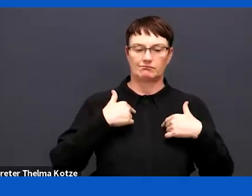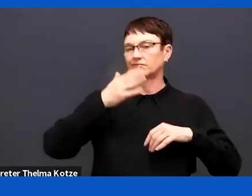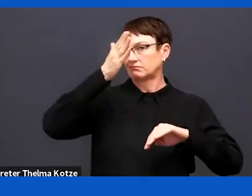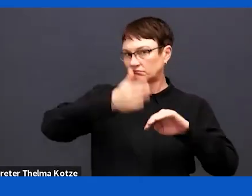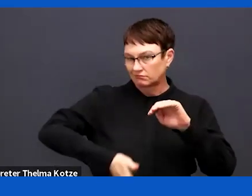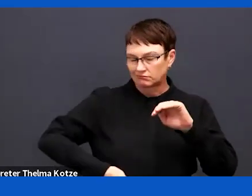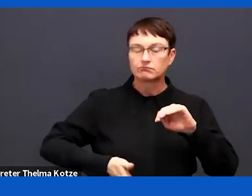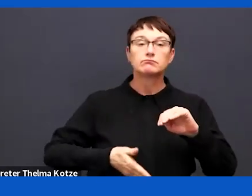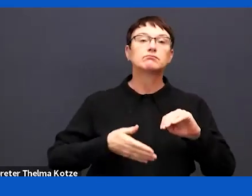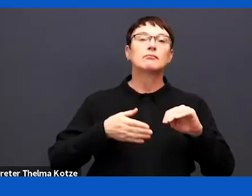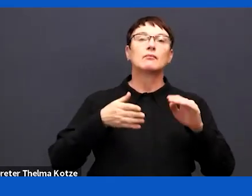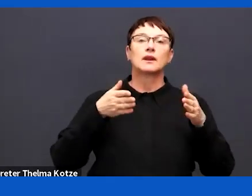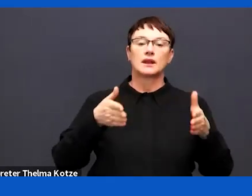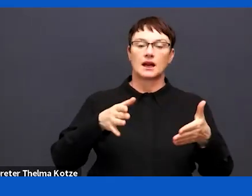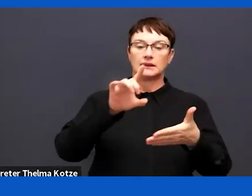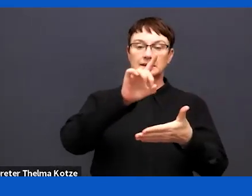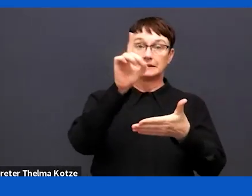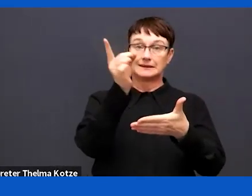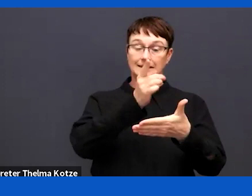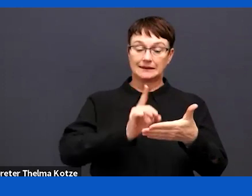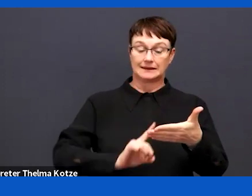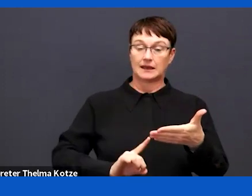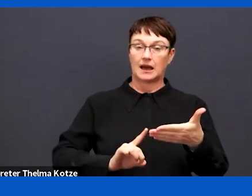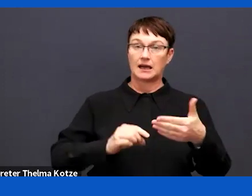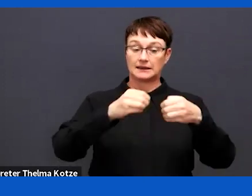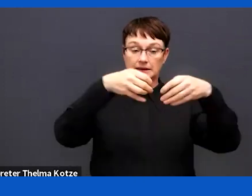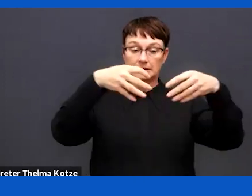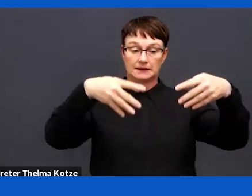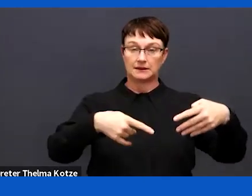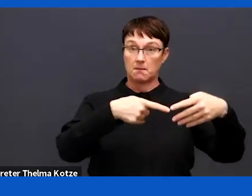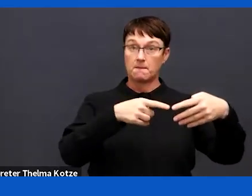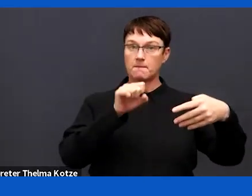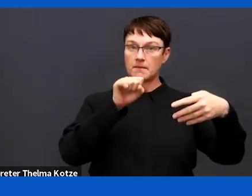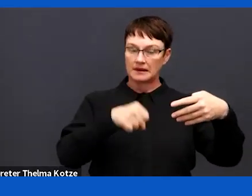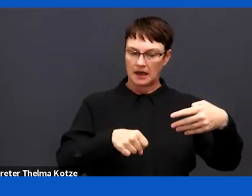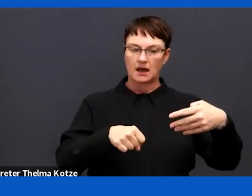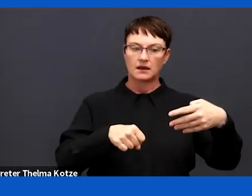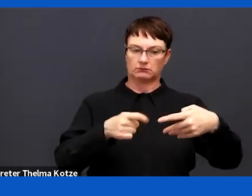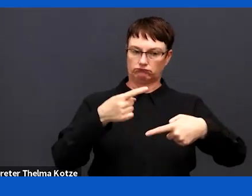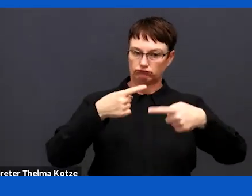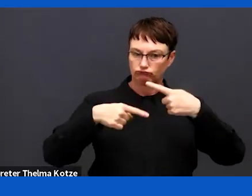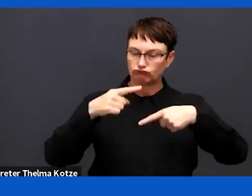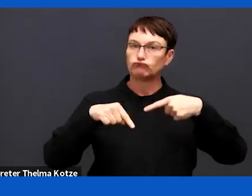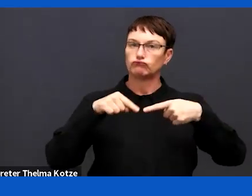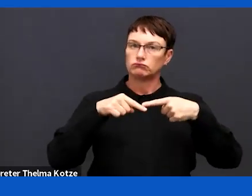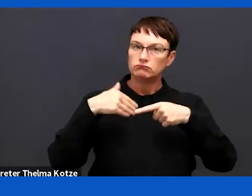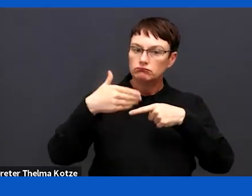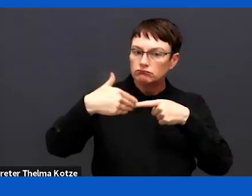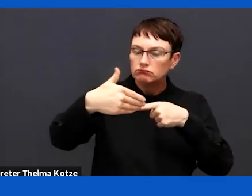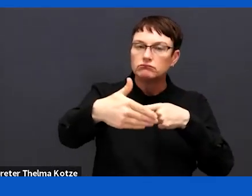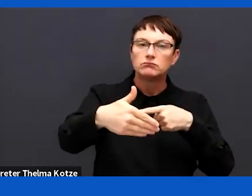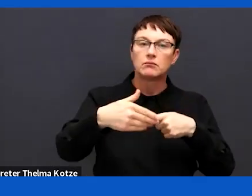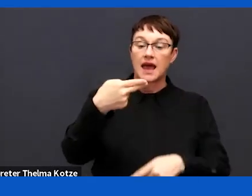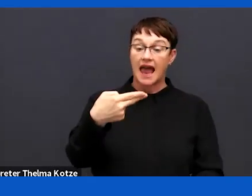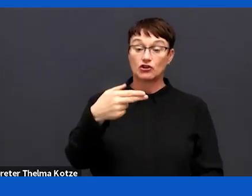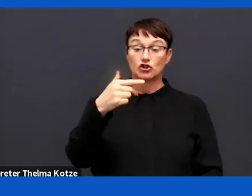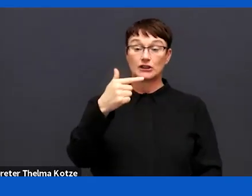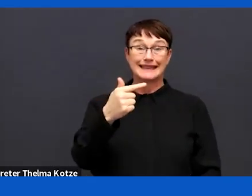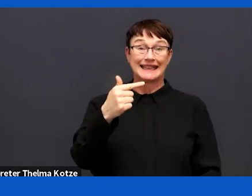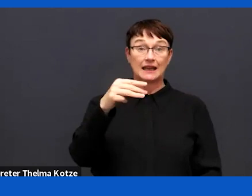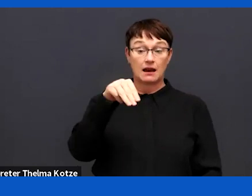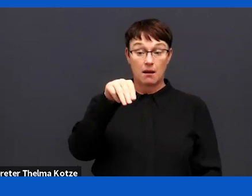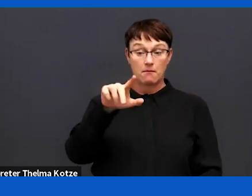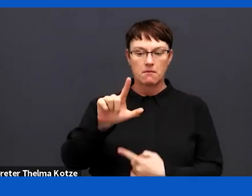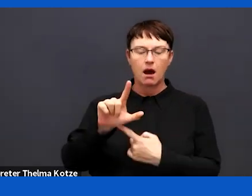accessibility reusable, browsers can auto-remediate content, HTML can have more accessible components built in,